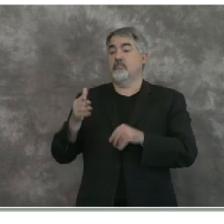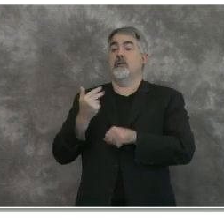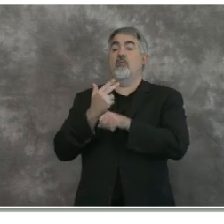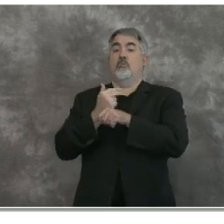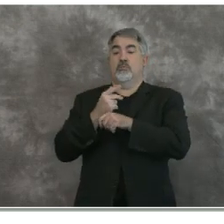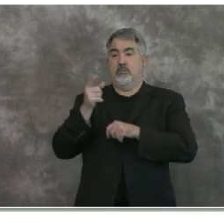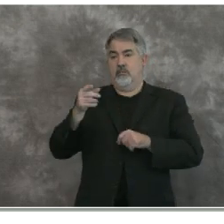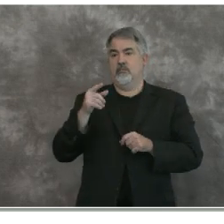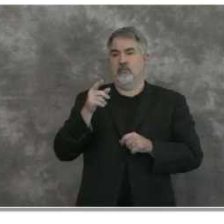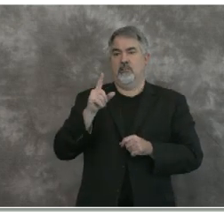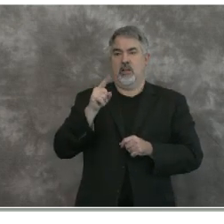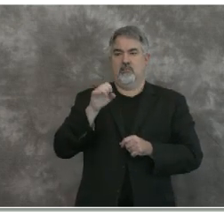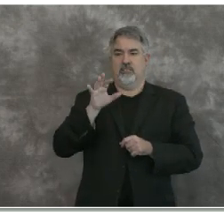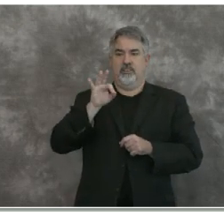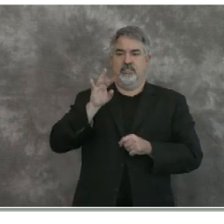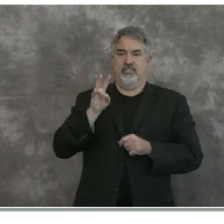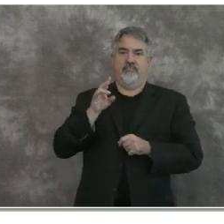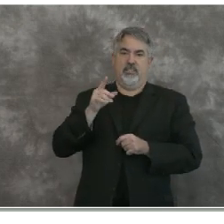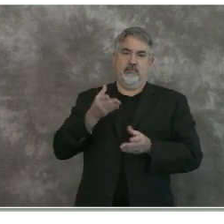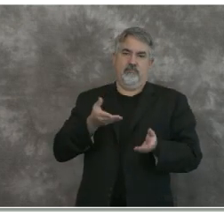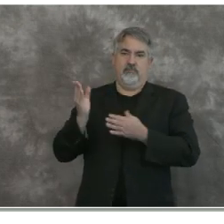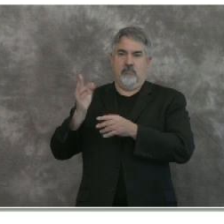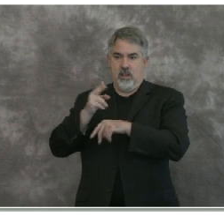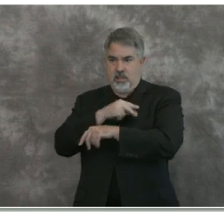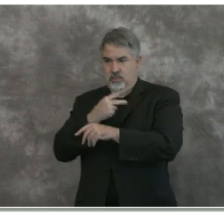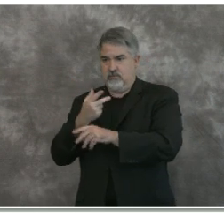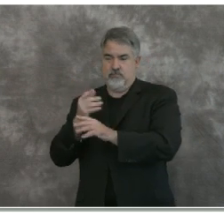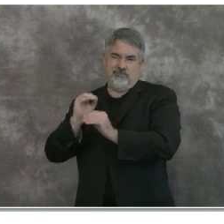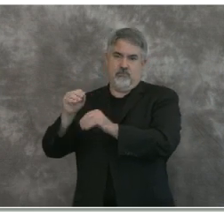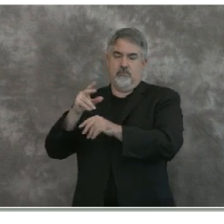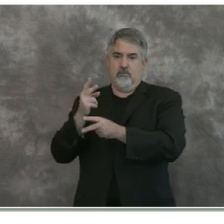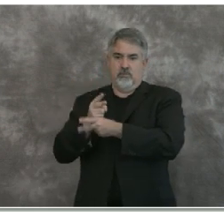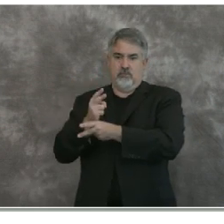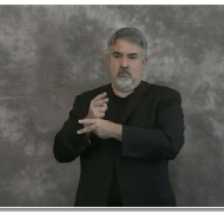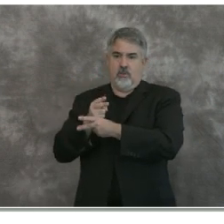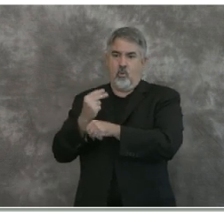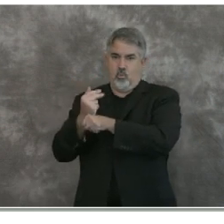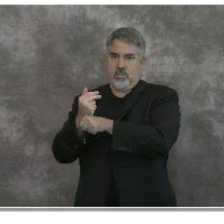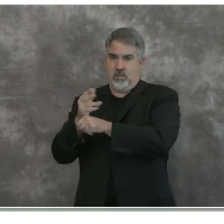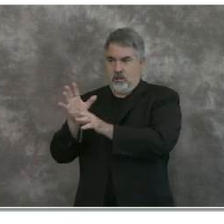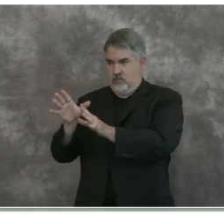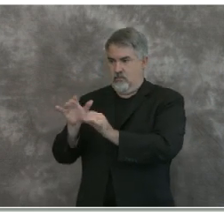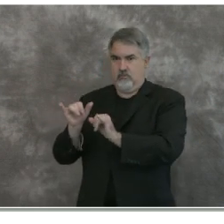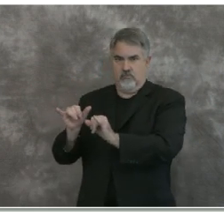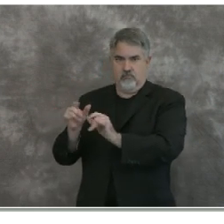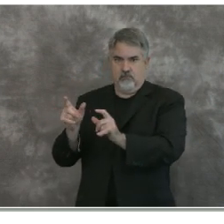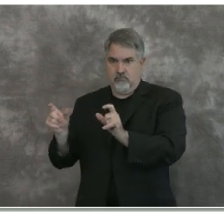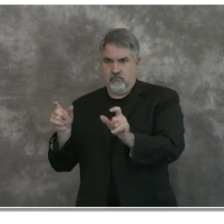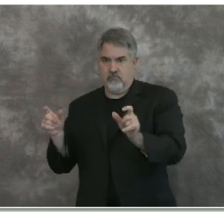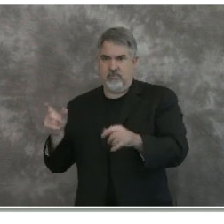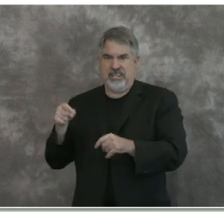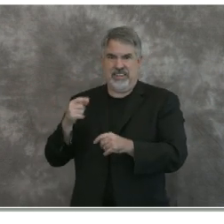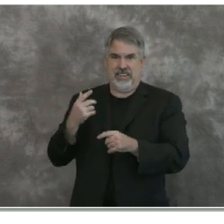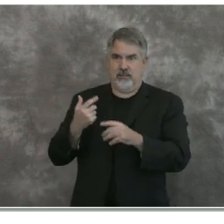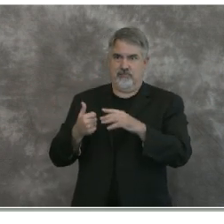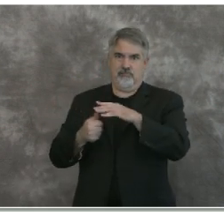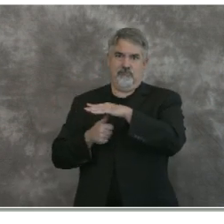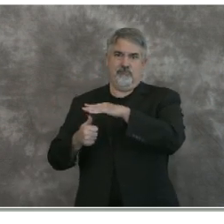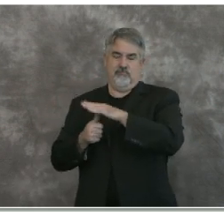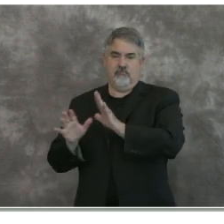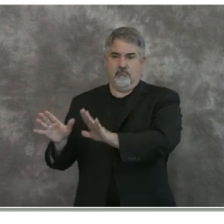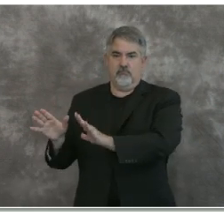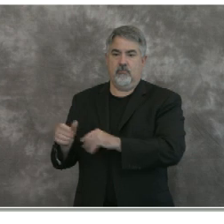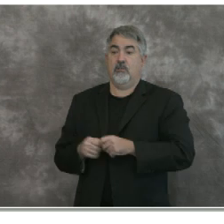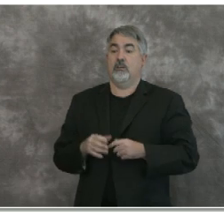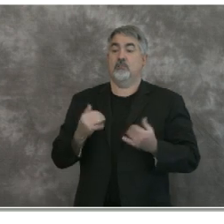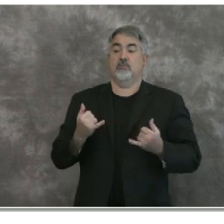643 cumulative. Today, we are reporting 139 new positive tests. Again, this is